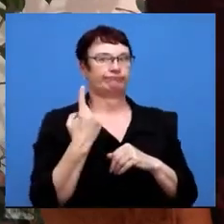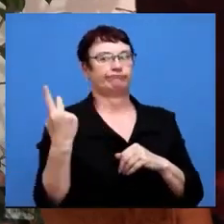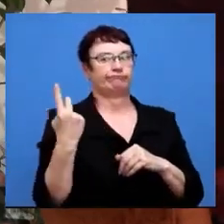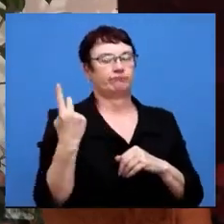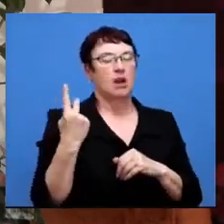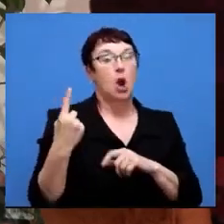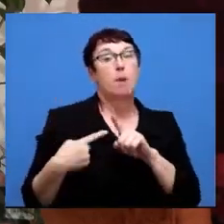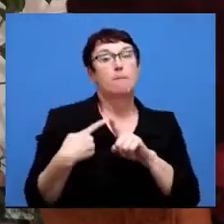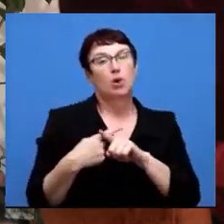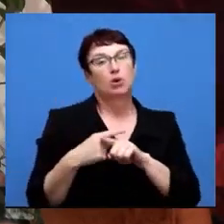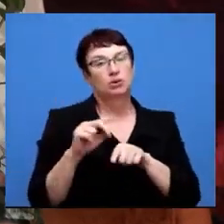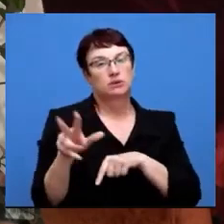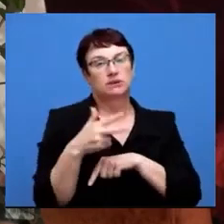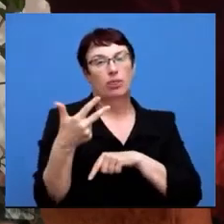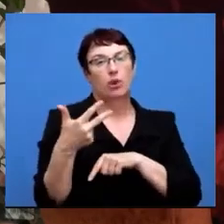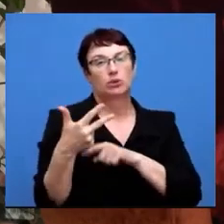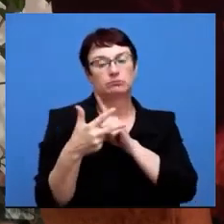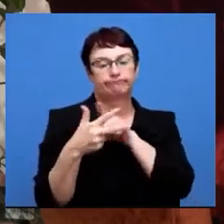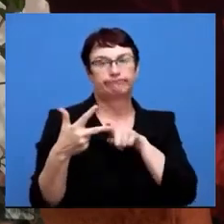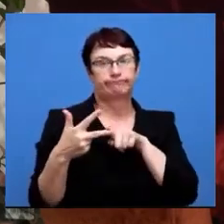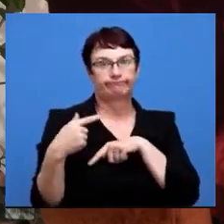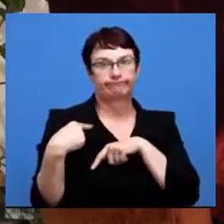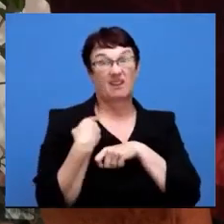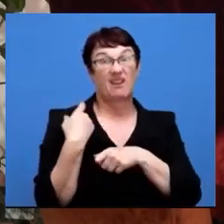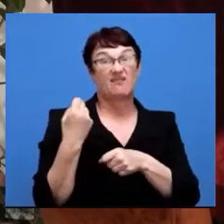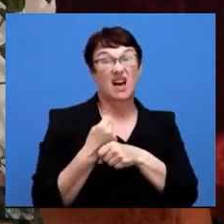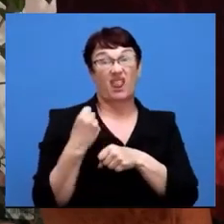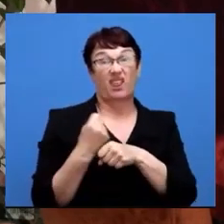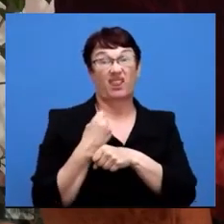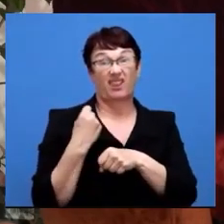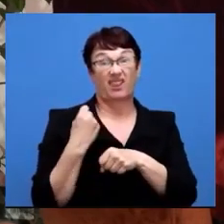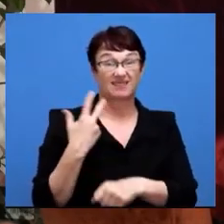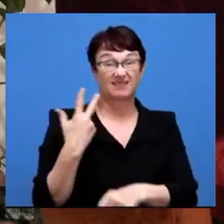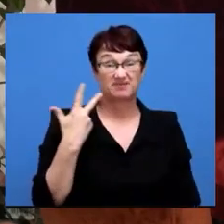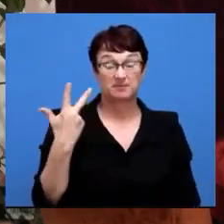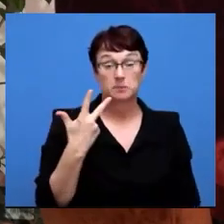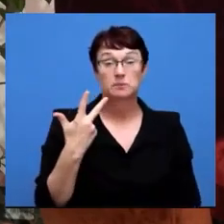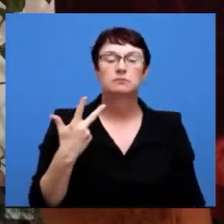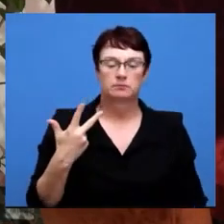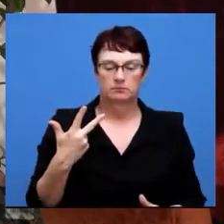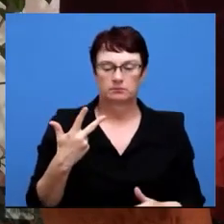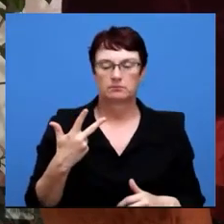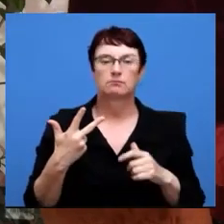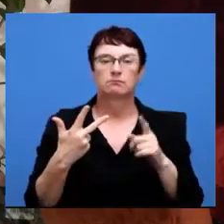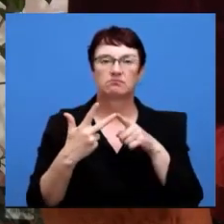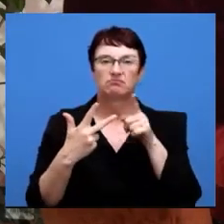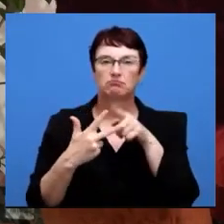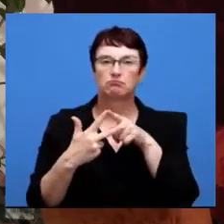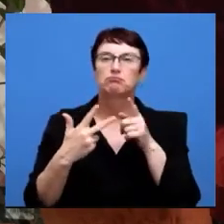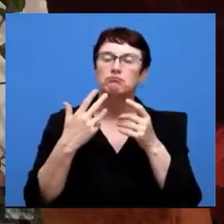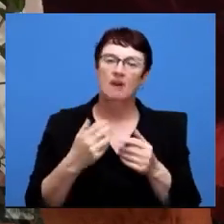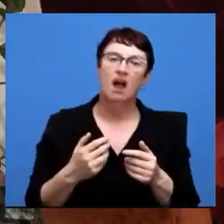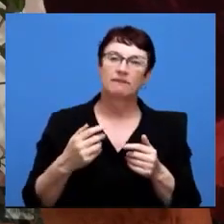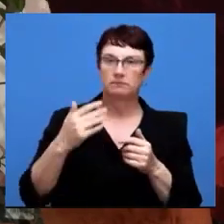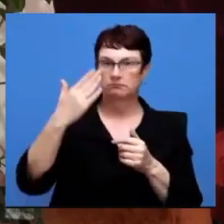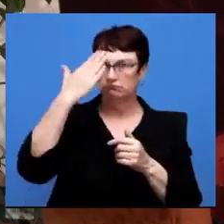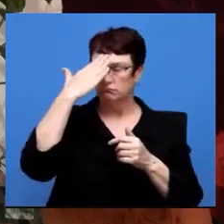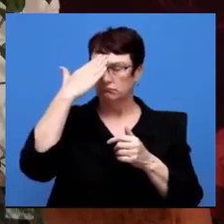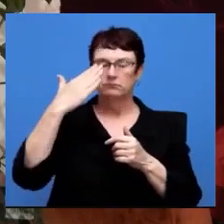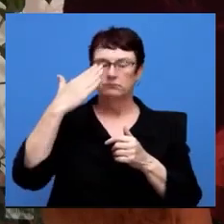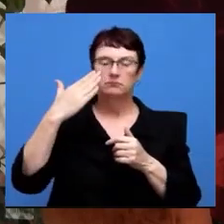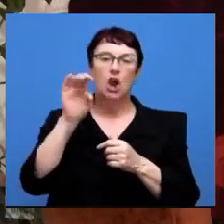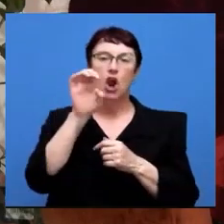team. Okay, so let's say we have a background in urban studies and architecture. We, let's say,